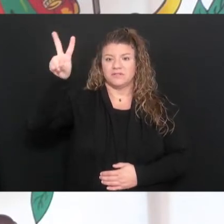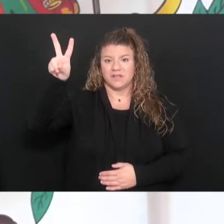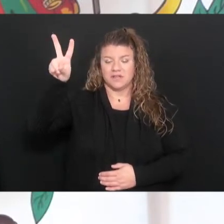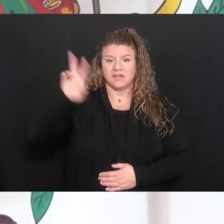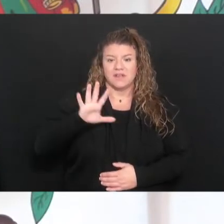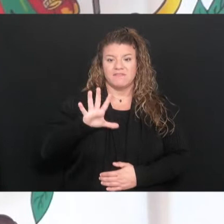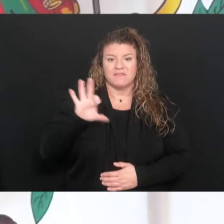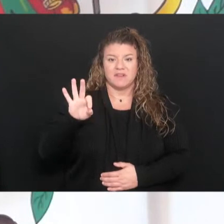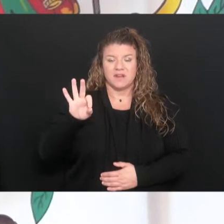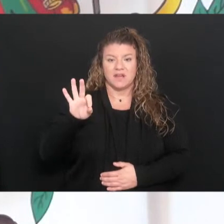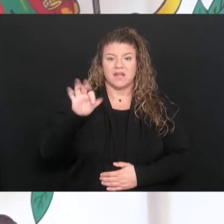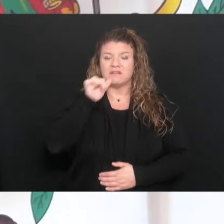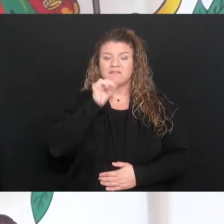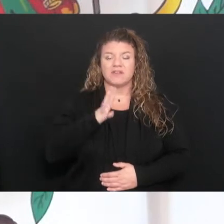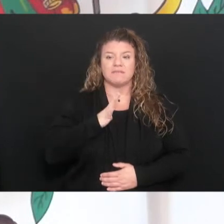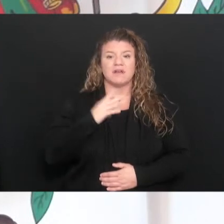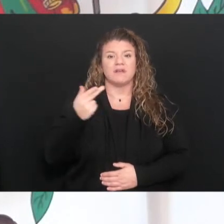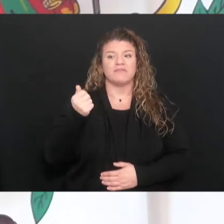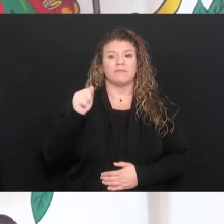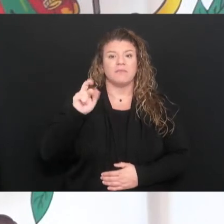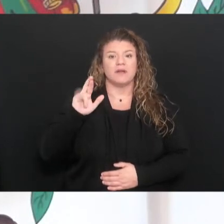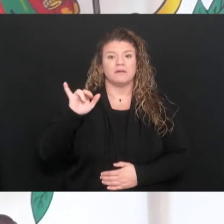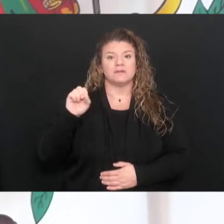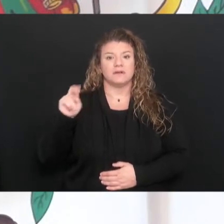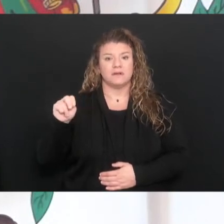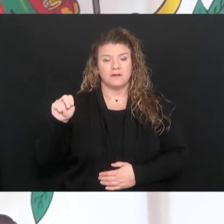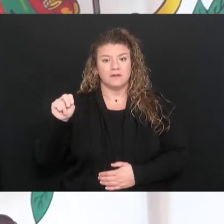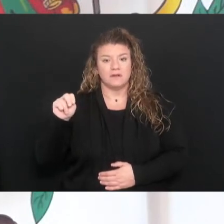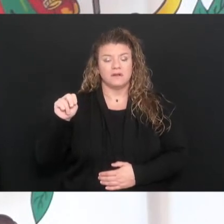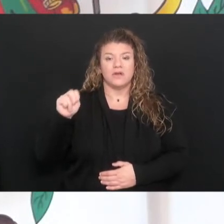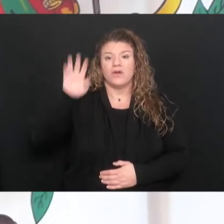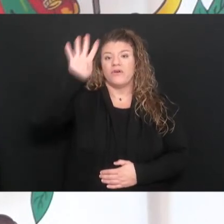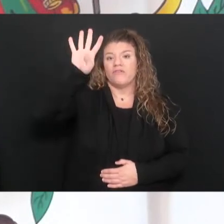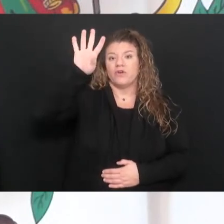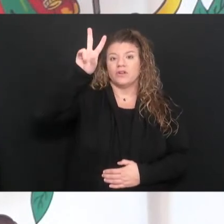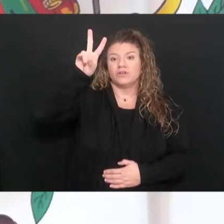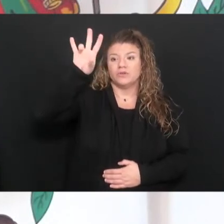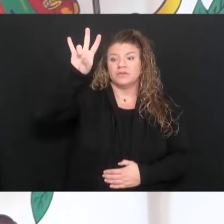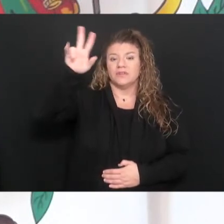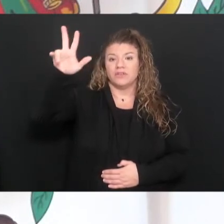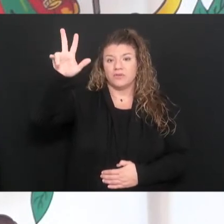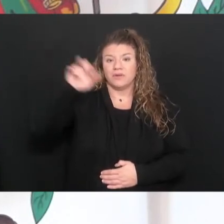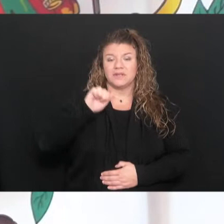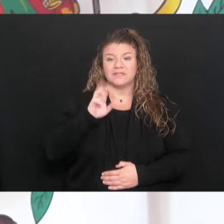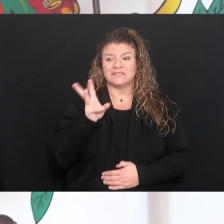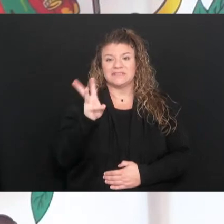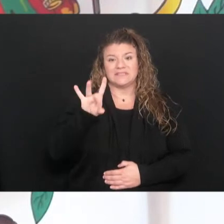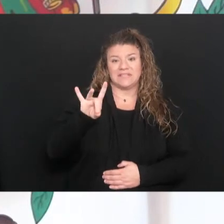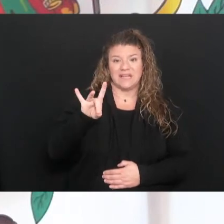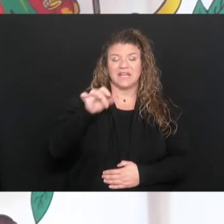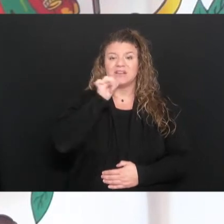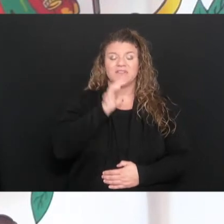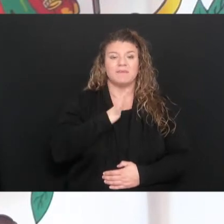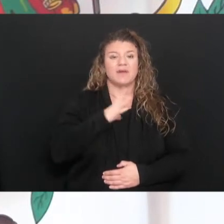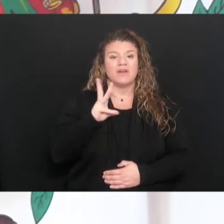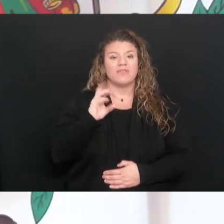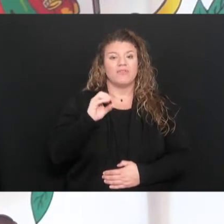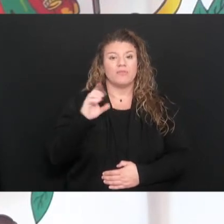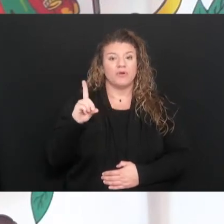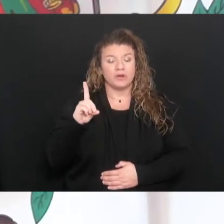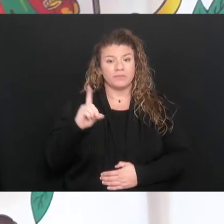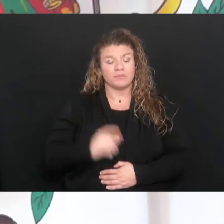a 59-year-old female from Harrison County. The 4,273rd death, a 68-year-old female from Wood